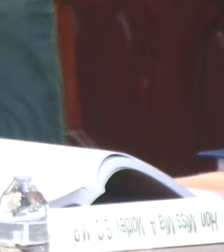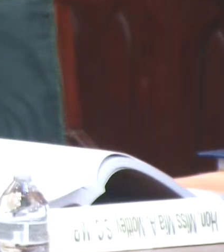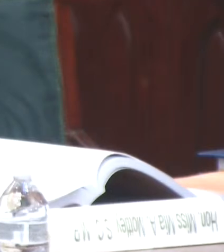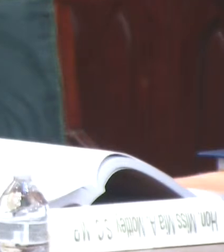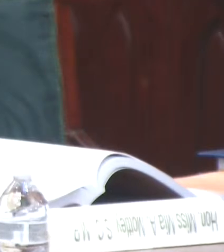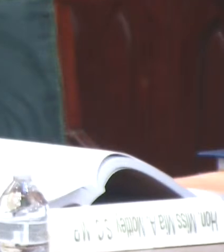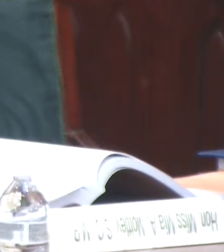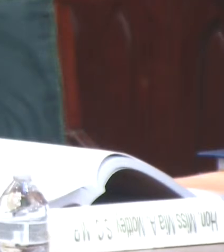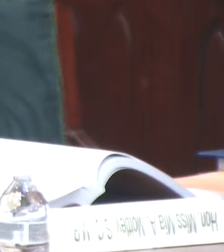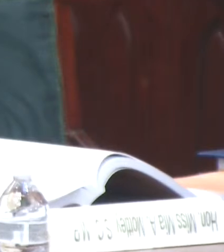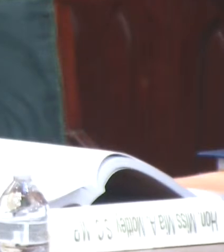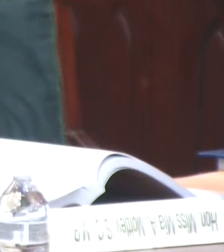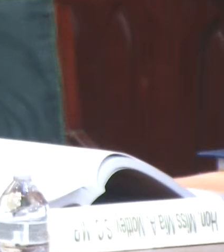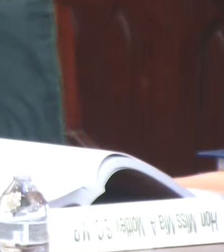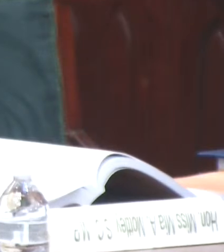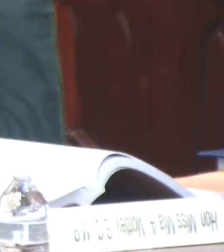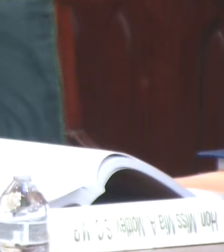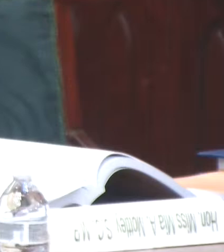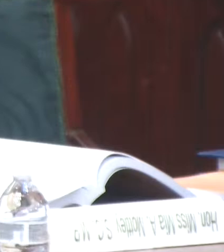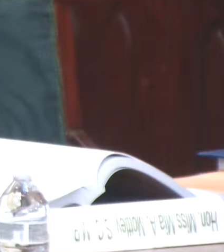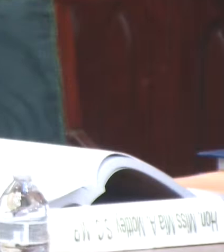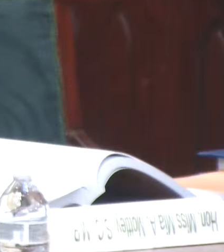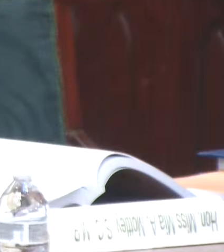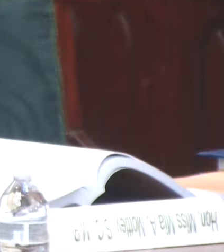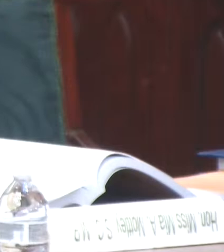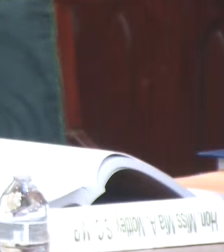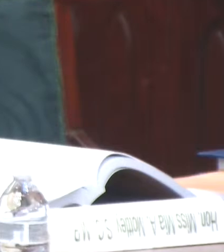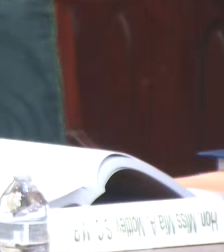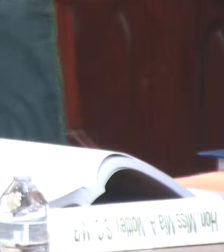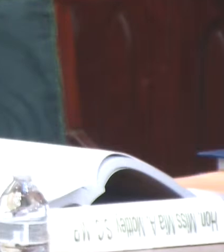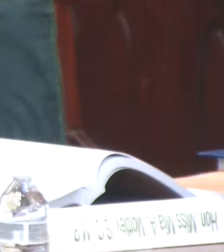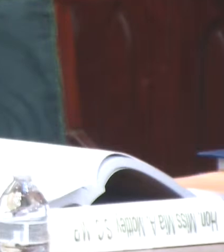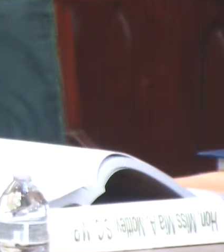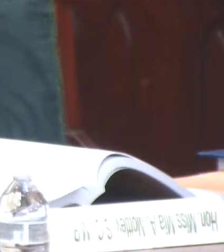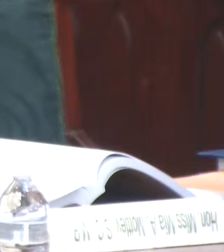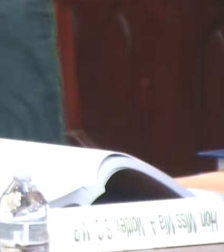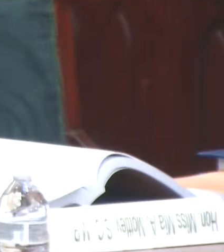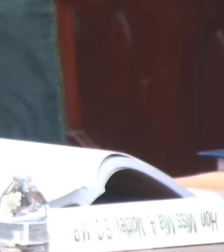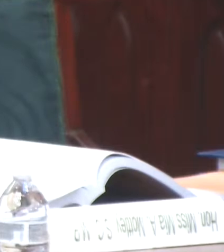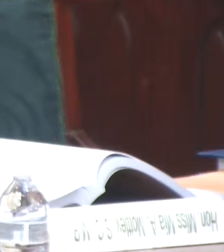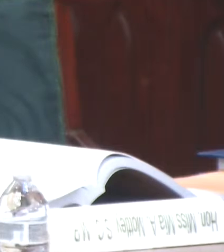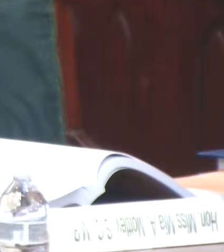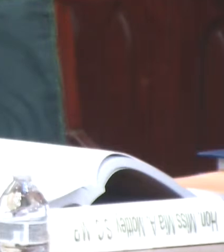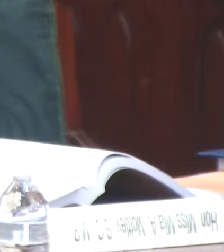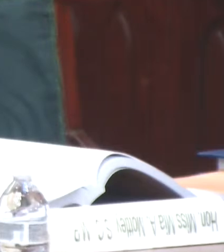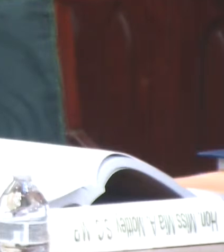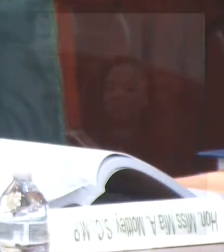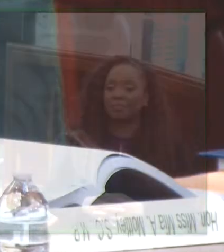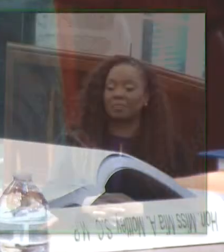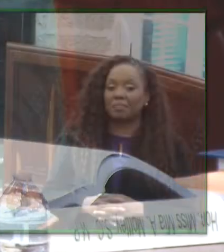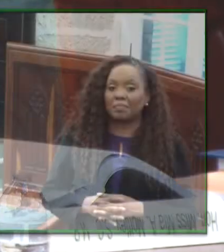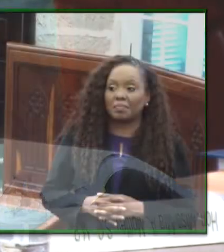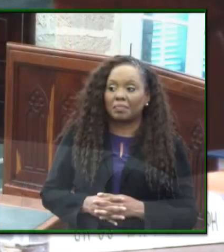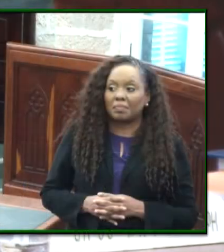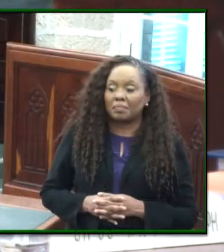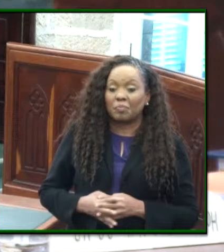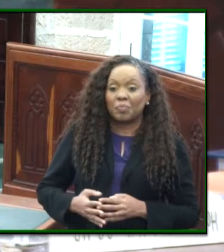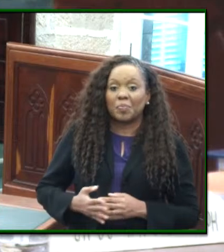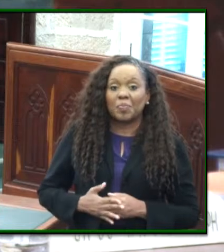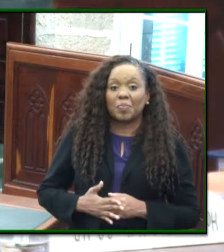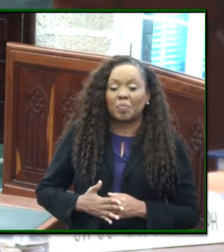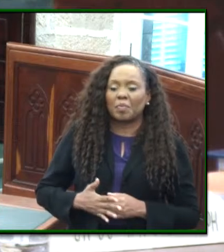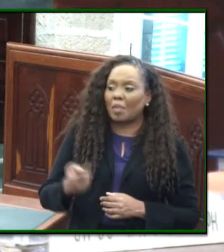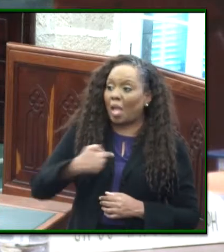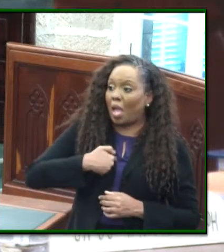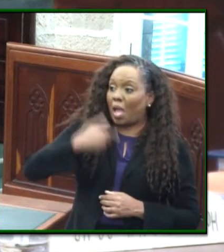of hotspots across the island. I've come from a position where I know when my father represented St. Michael Southeast,